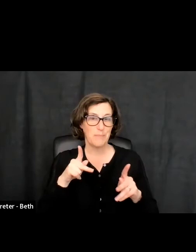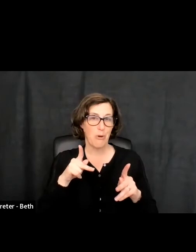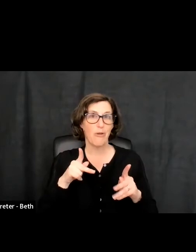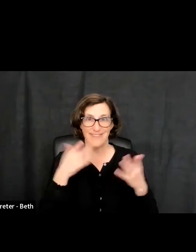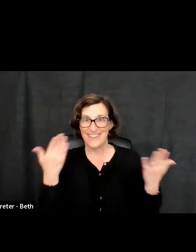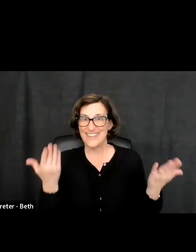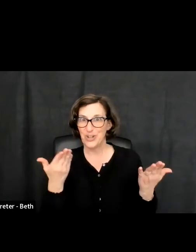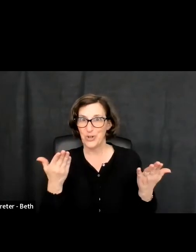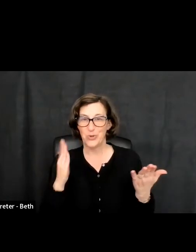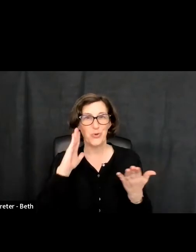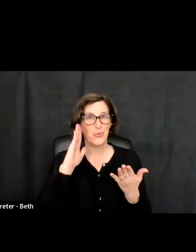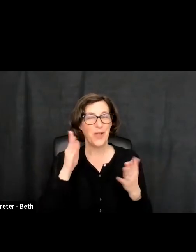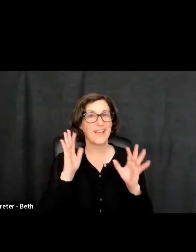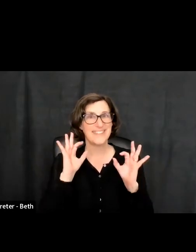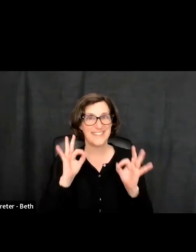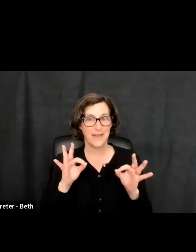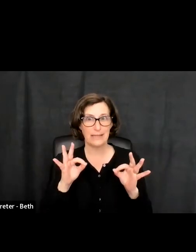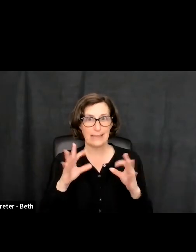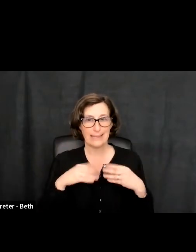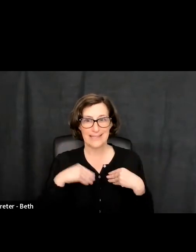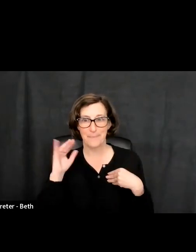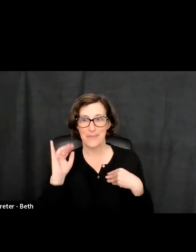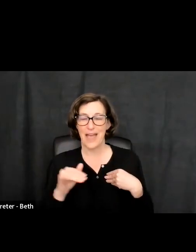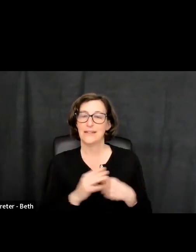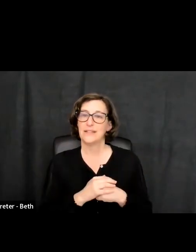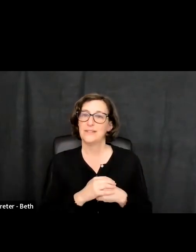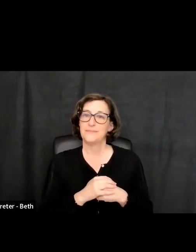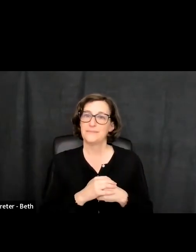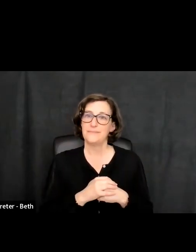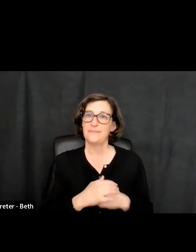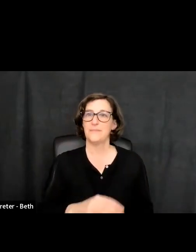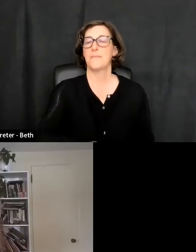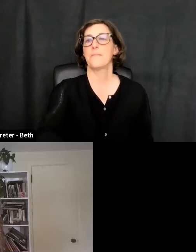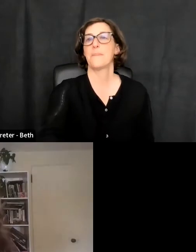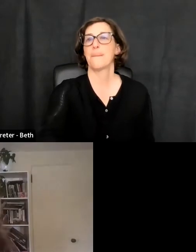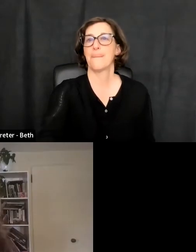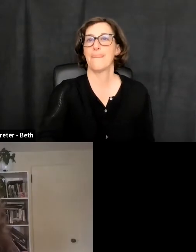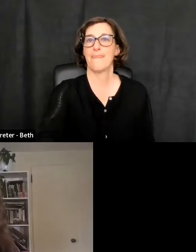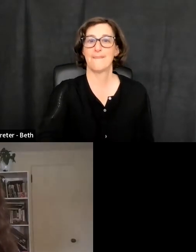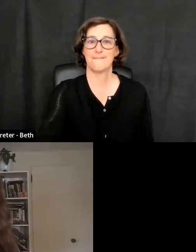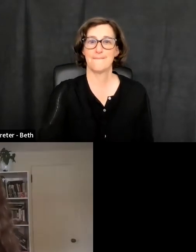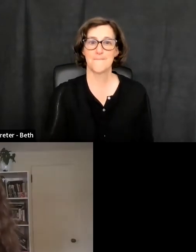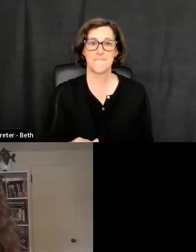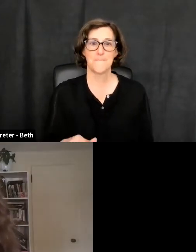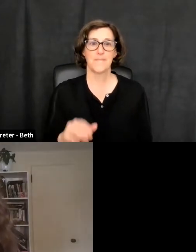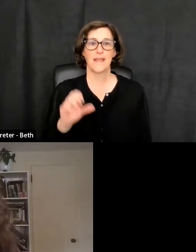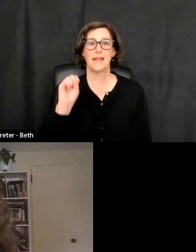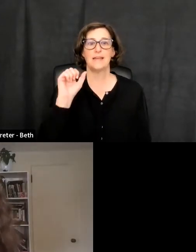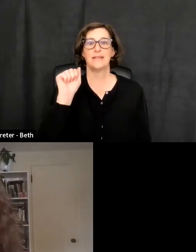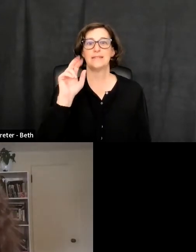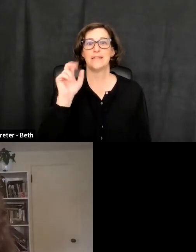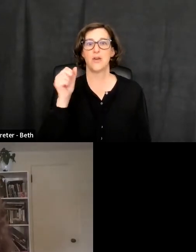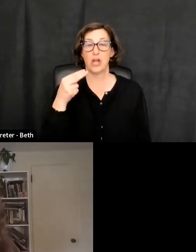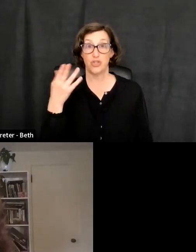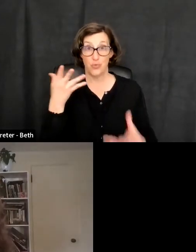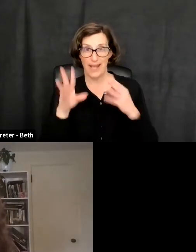will, will definitely take you up on that. Sarah, did you want to hop in and have anything to add? You're welcome to do so. Oh yeah, I'd love to.